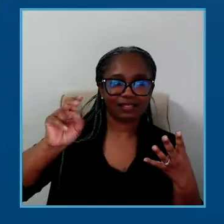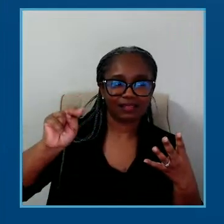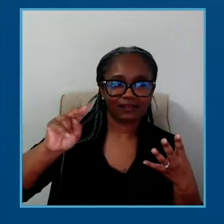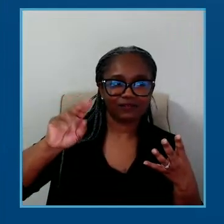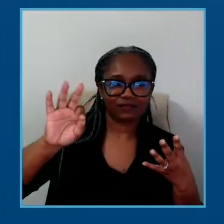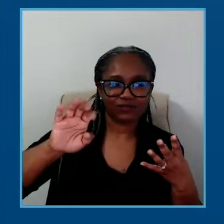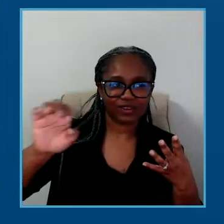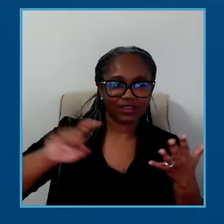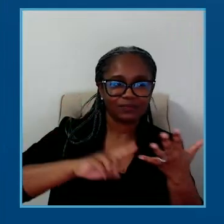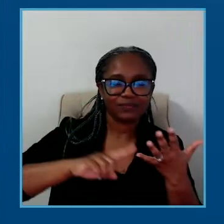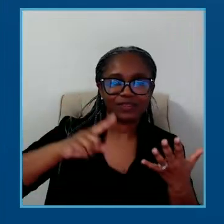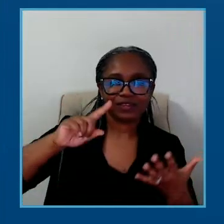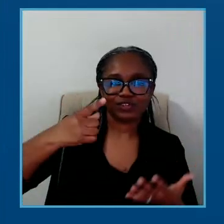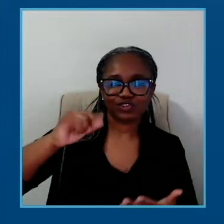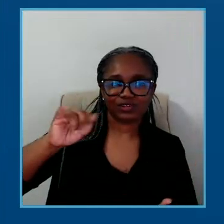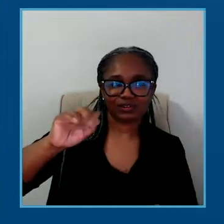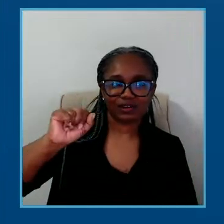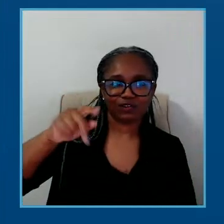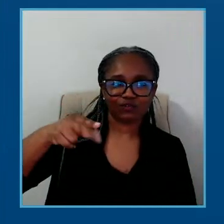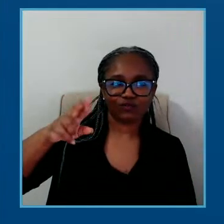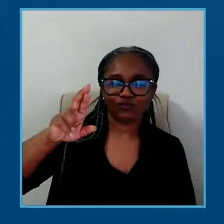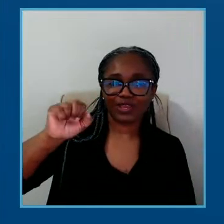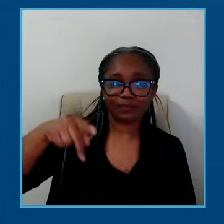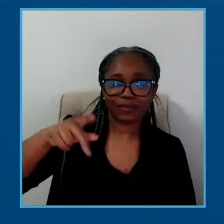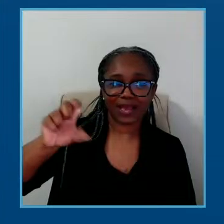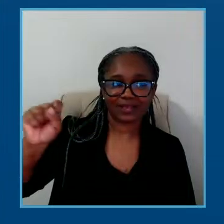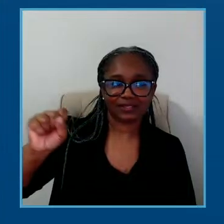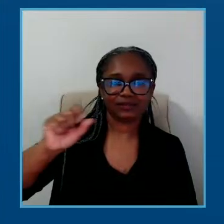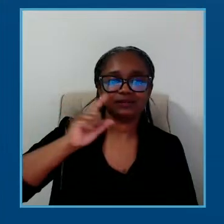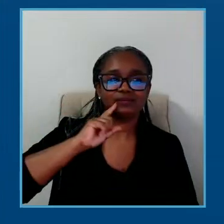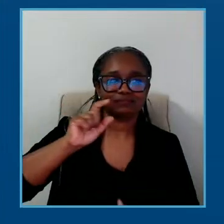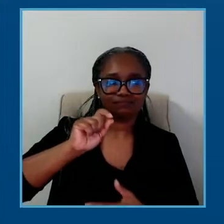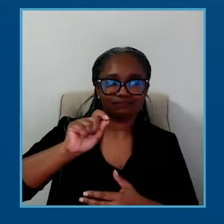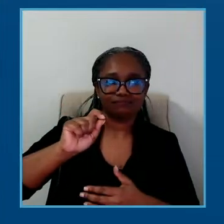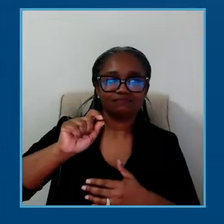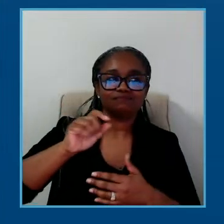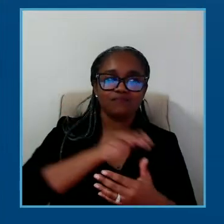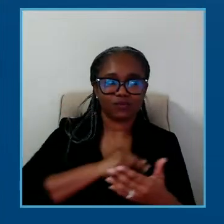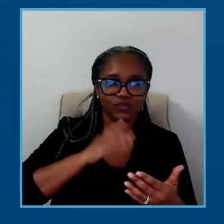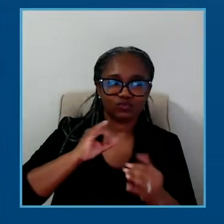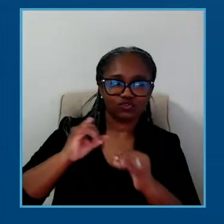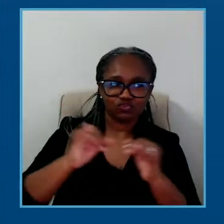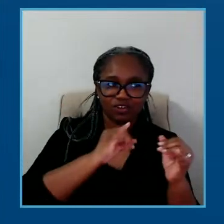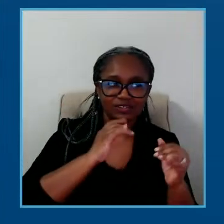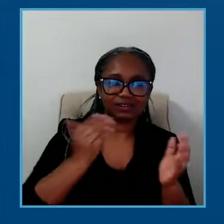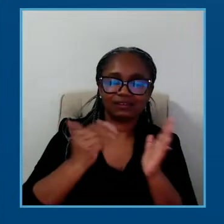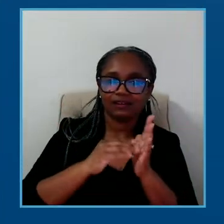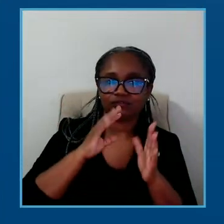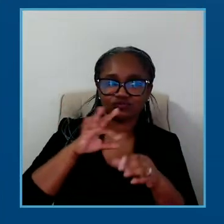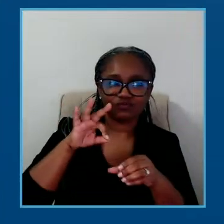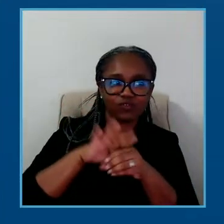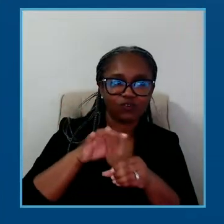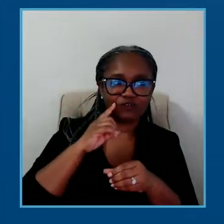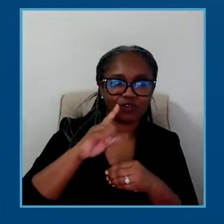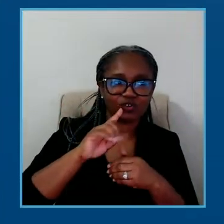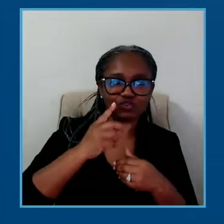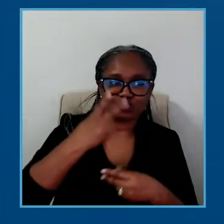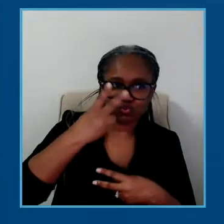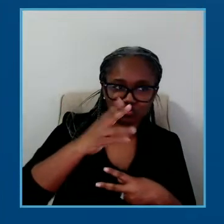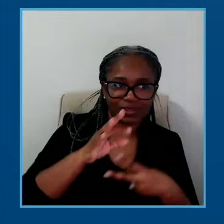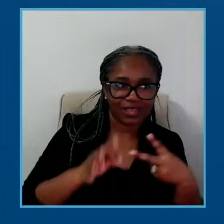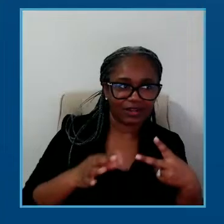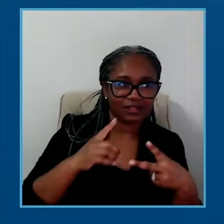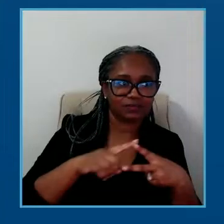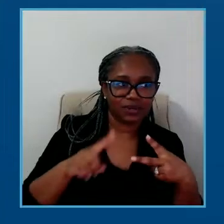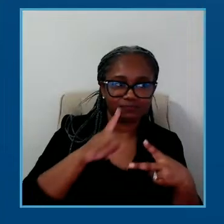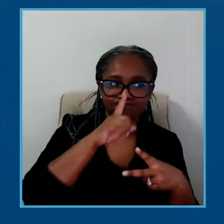candidates, but were also instructed to vote for 1 male candidate and 1 candidate of any gender. Whereas no point of order was made when Chair Harrison